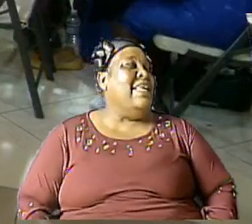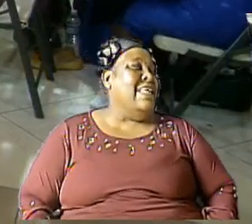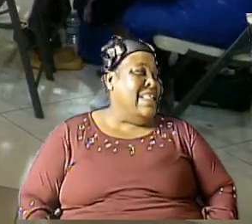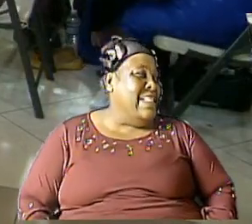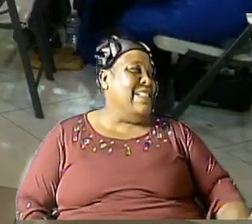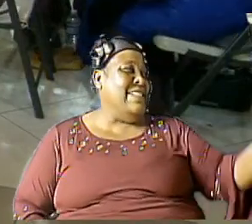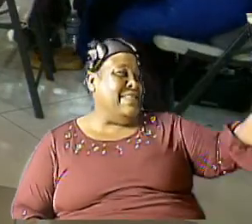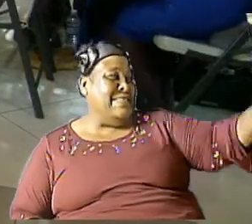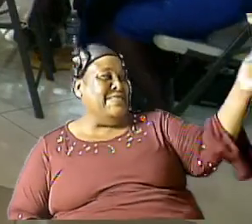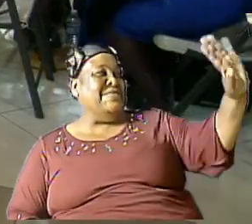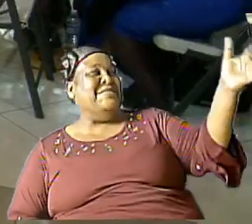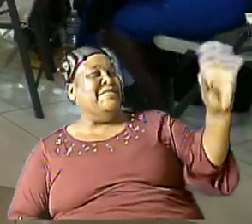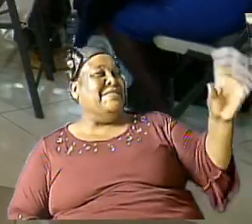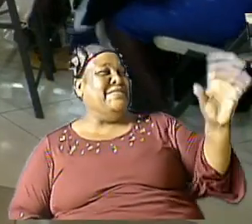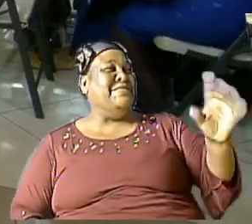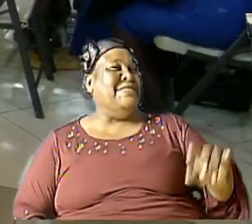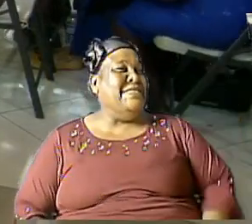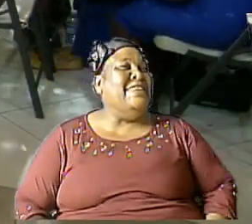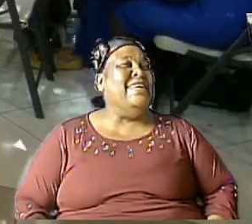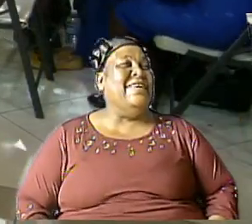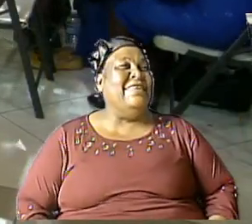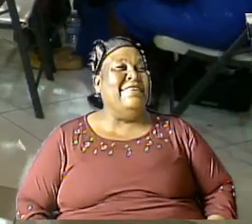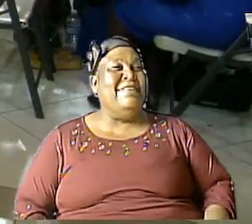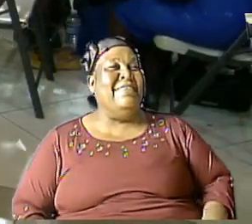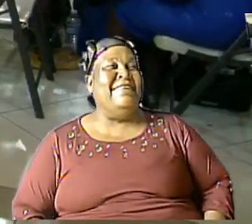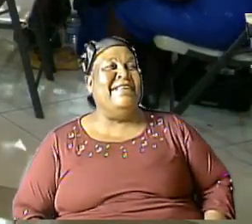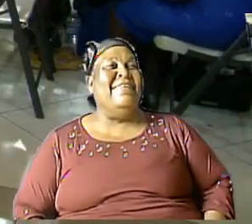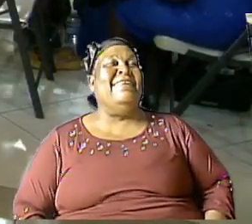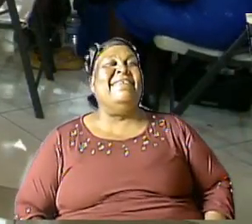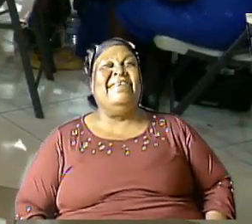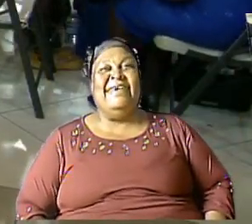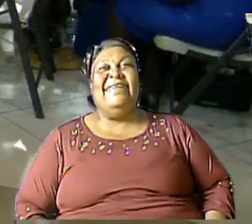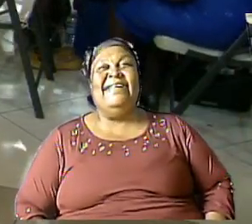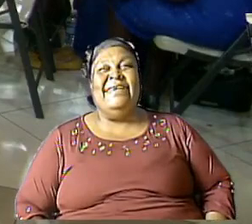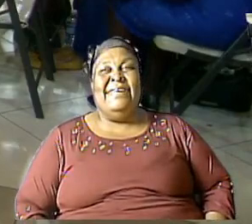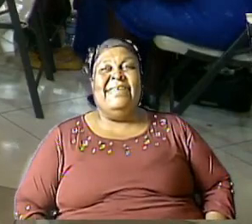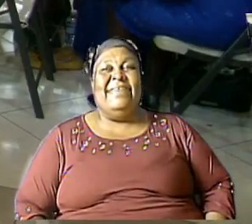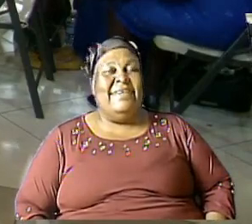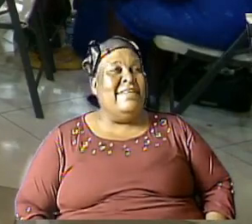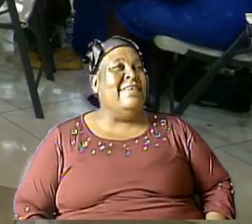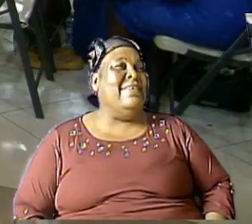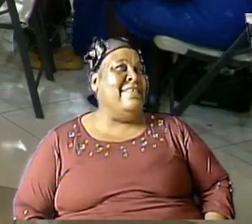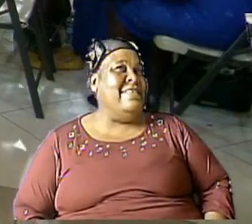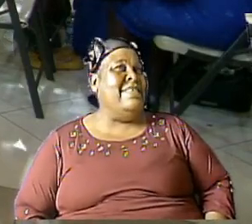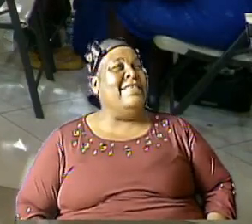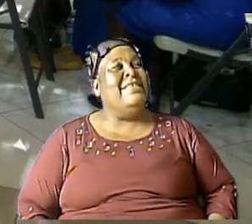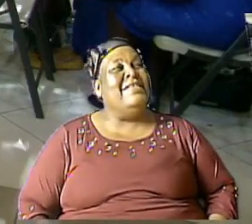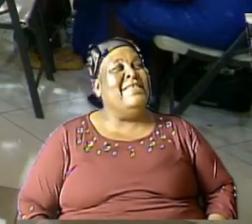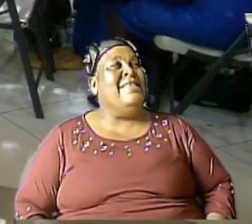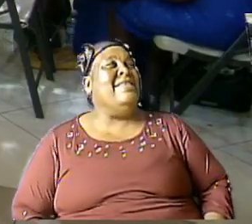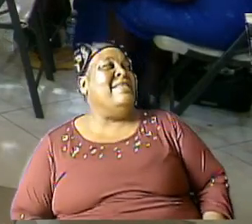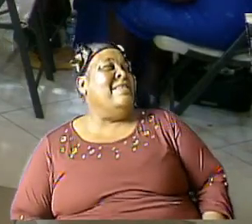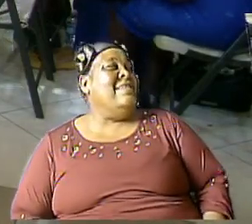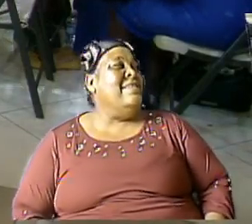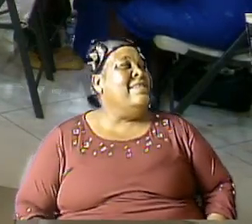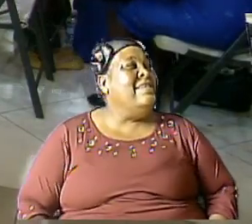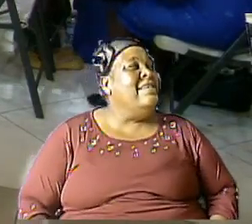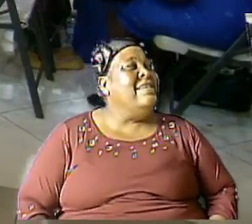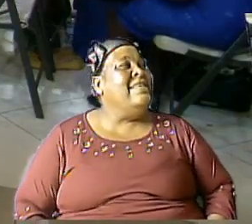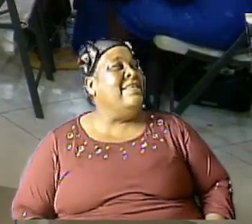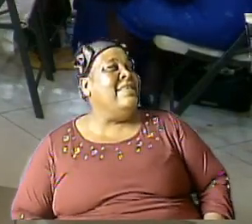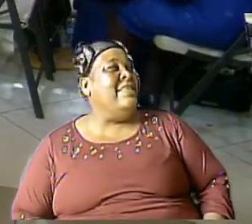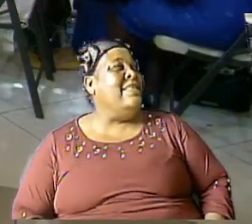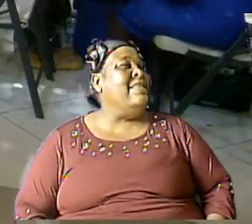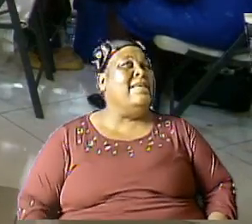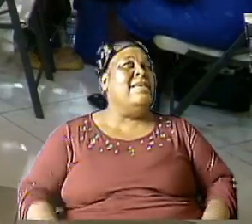that everybody here is our family member. Even if you're not baptized and you're not a part of the church is a family, but you're